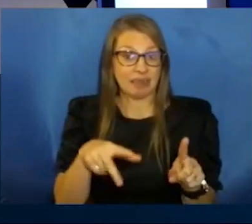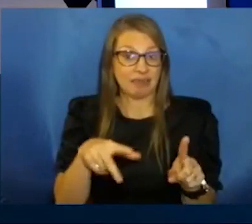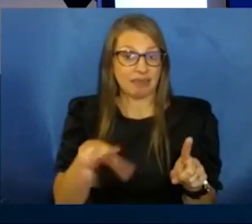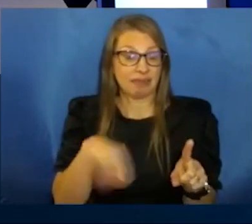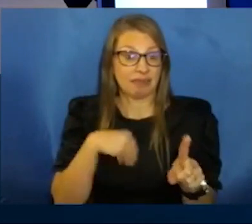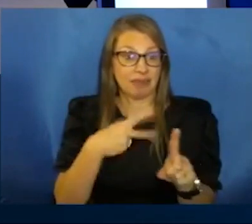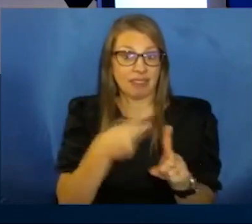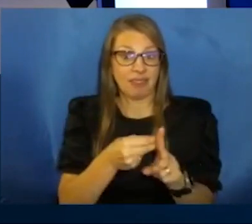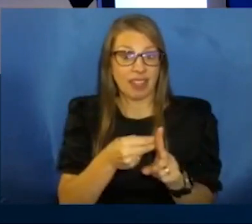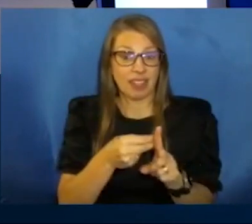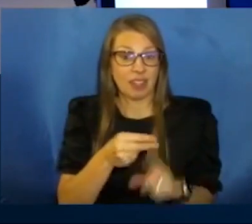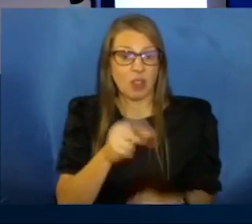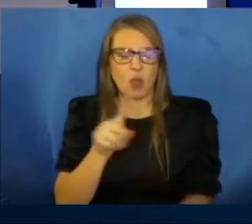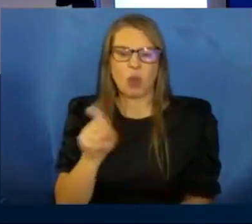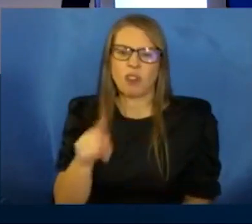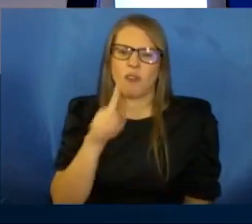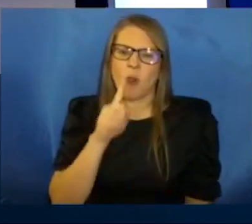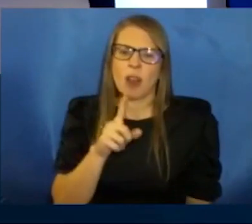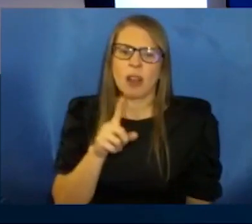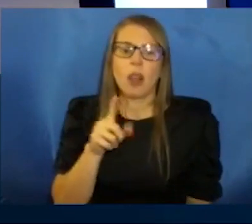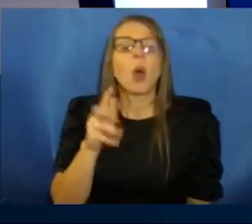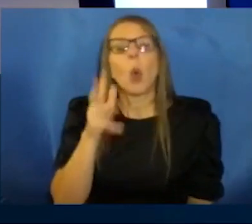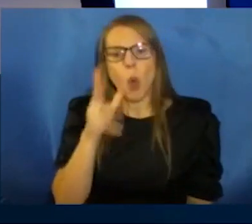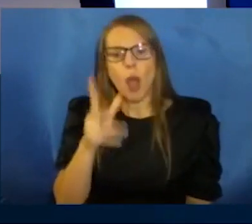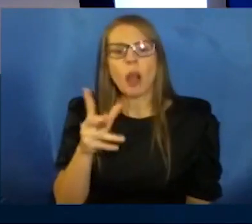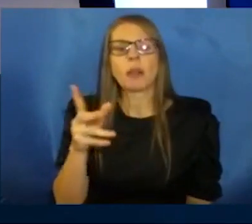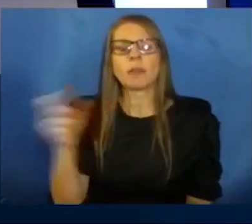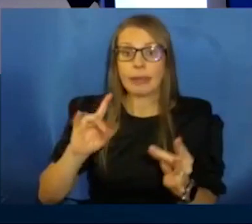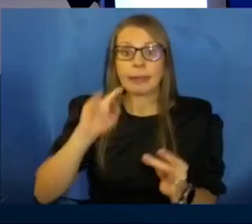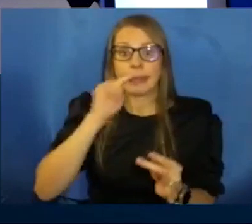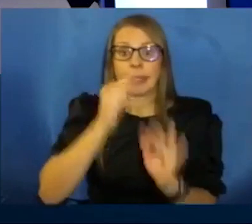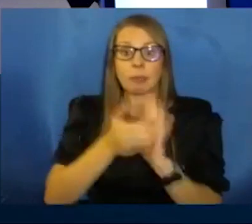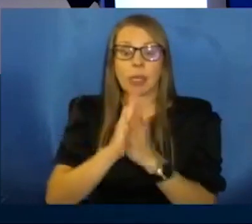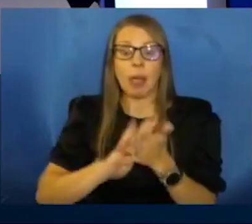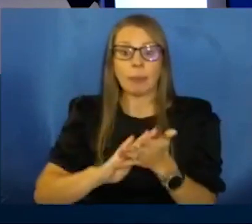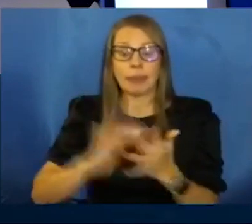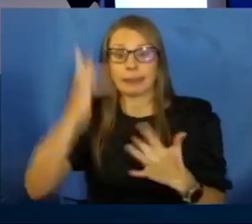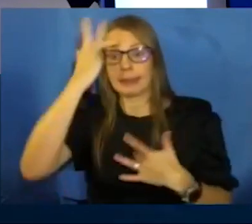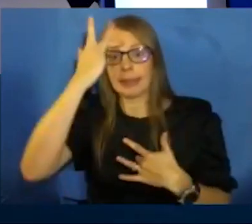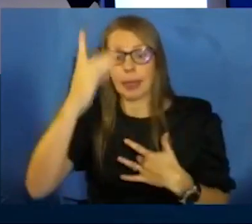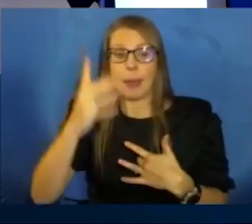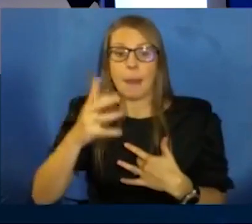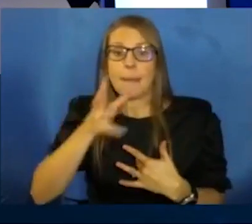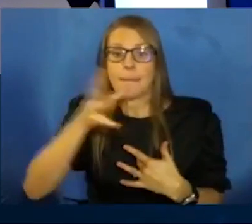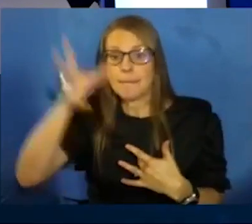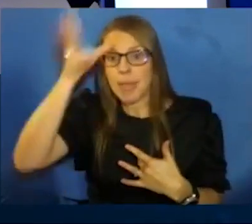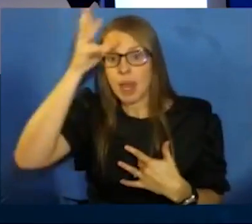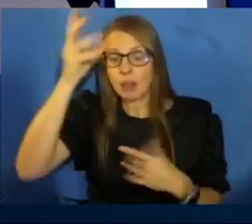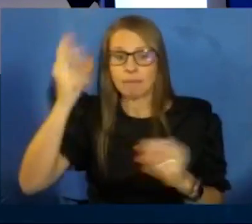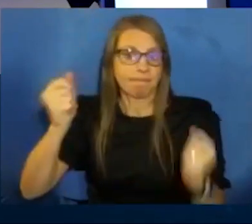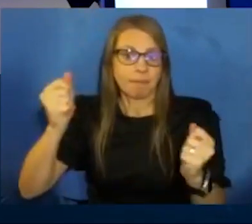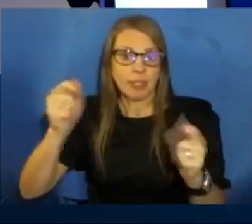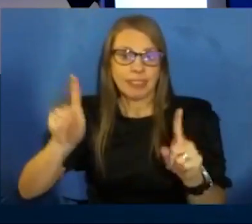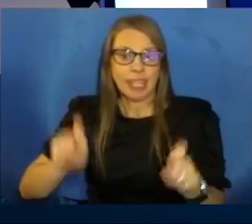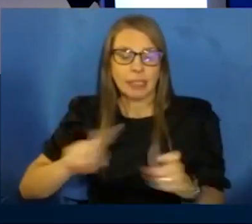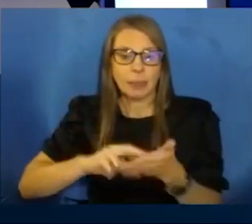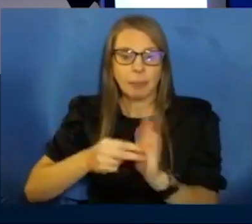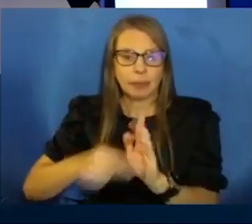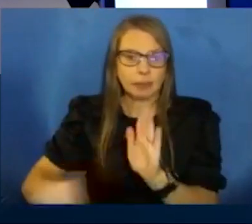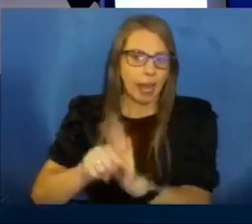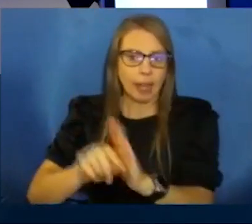kind of talking out of two sides of their mouth and not being consistent in their thoughts and in their words. But the answer to that